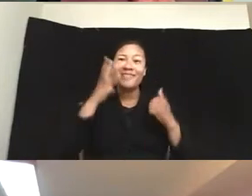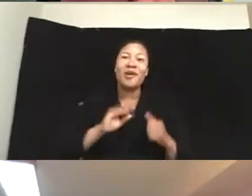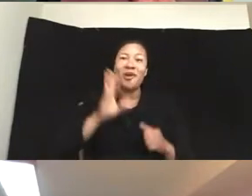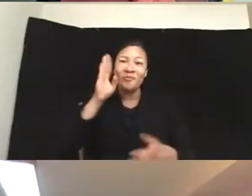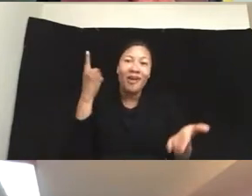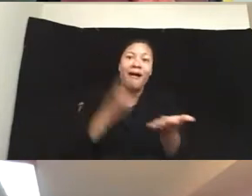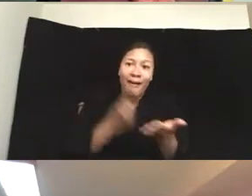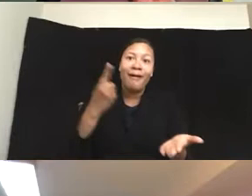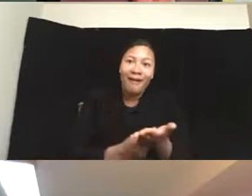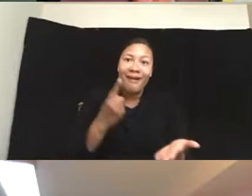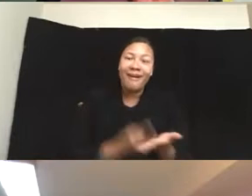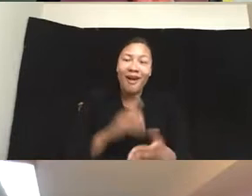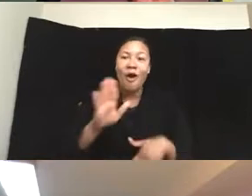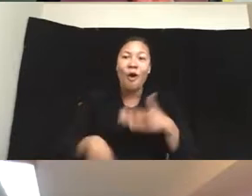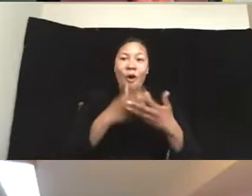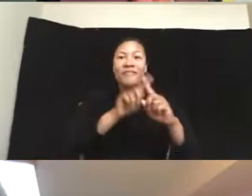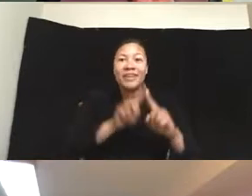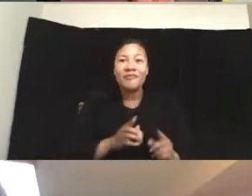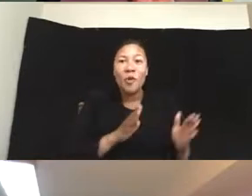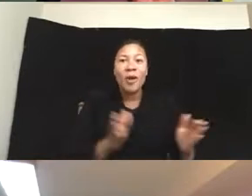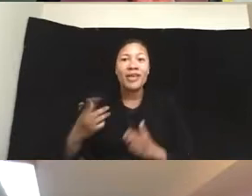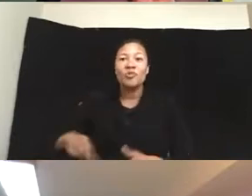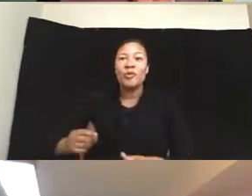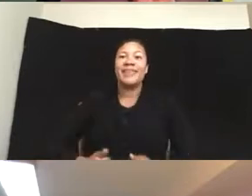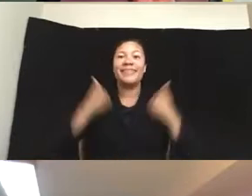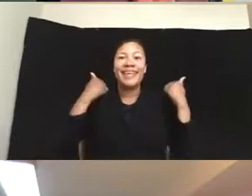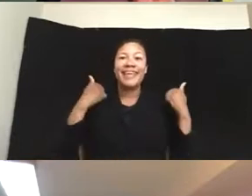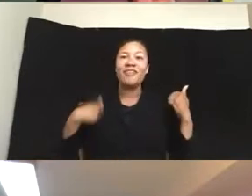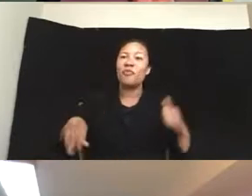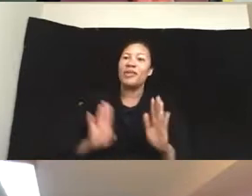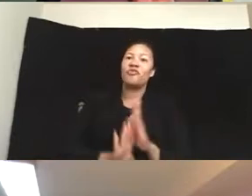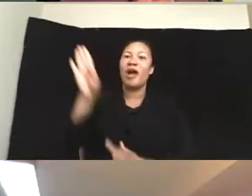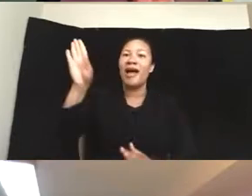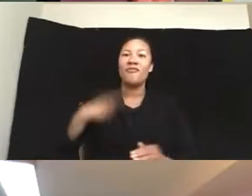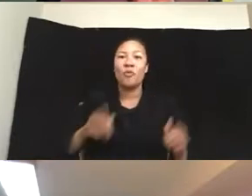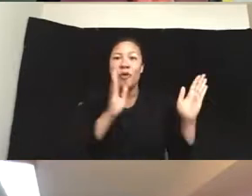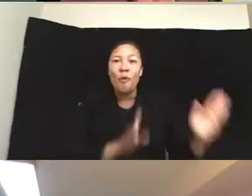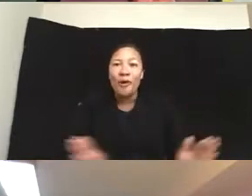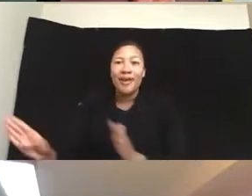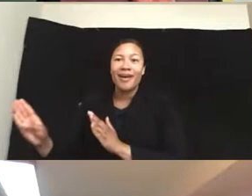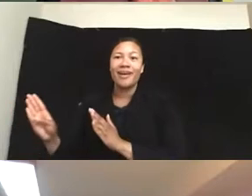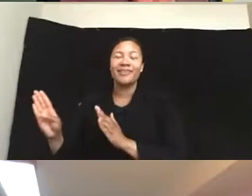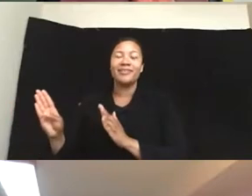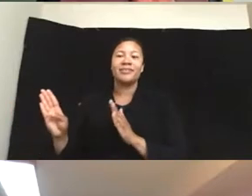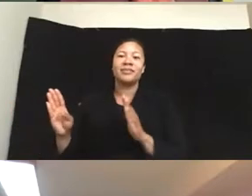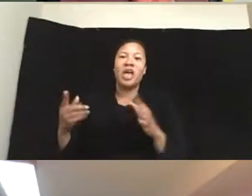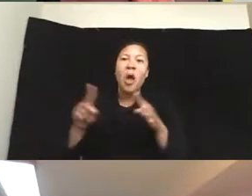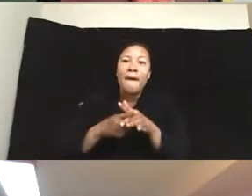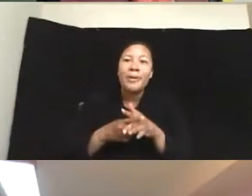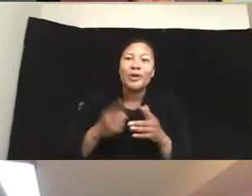about all the different ways that we live and we survive and we thrive and we organize. Emergent theory, shout